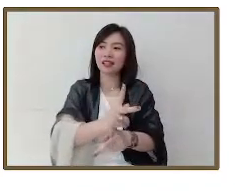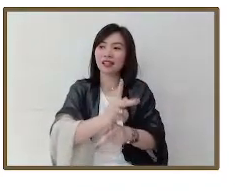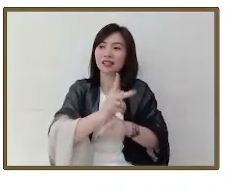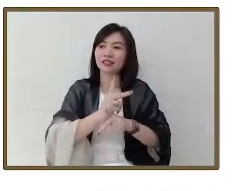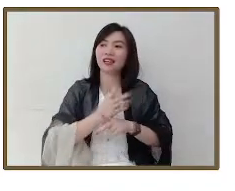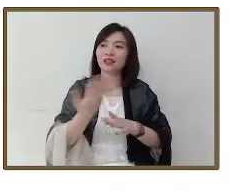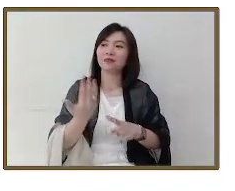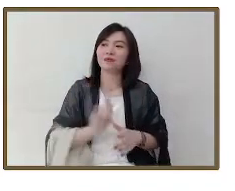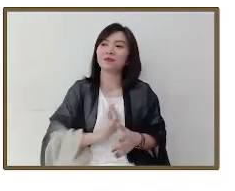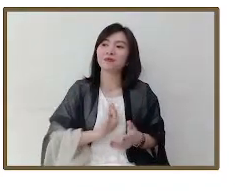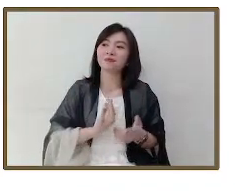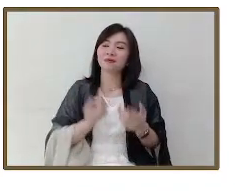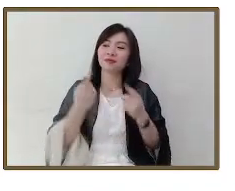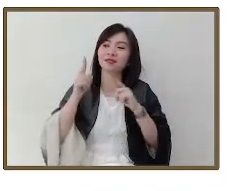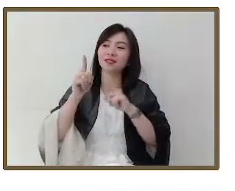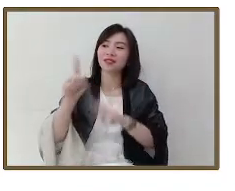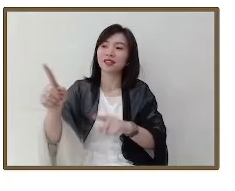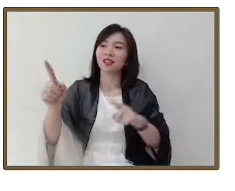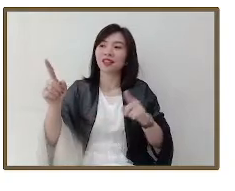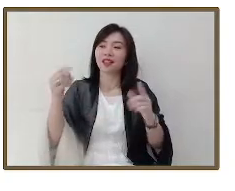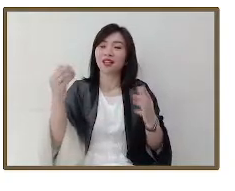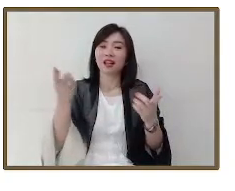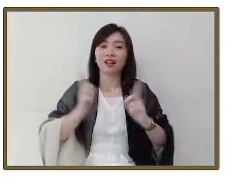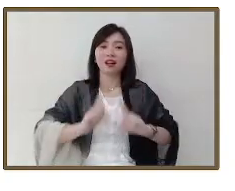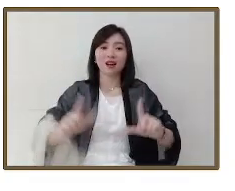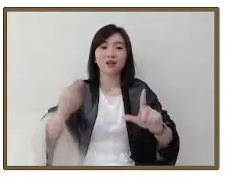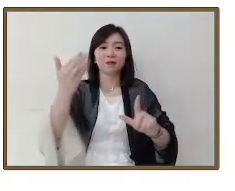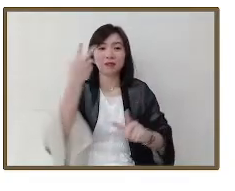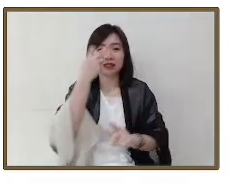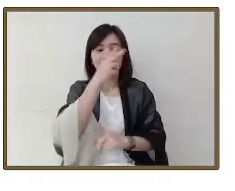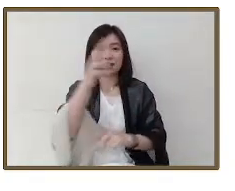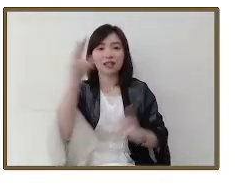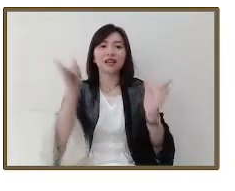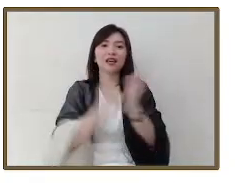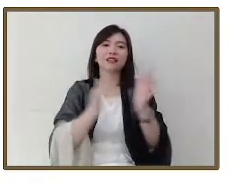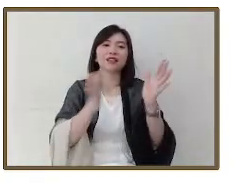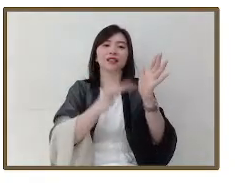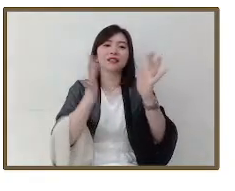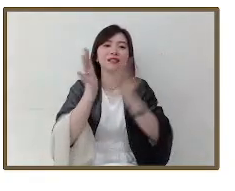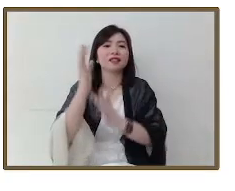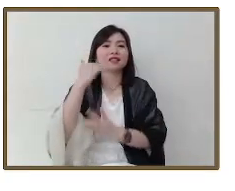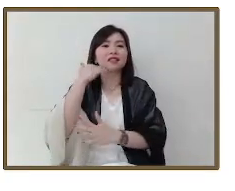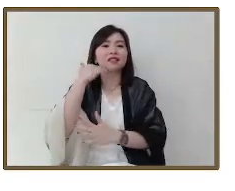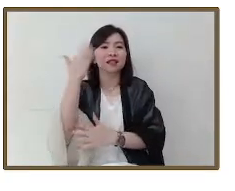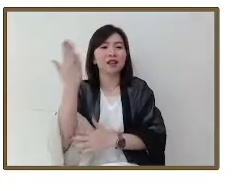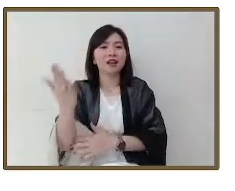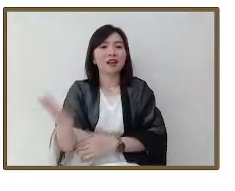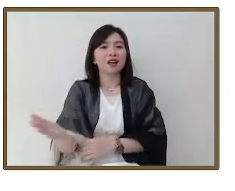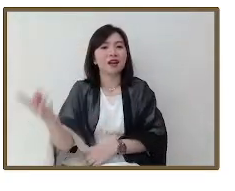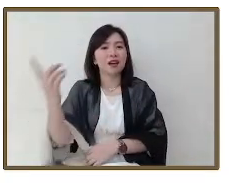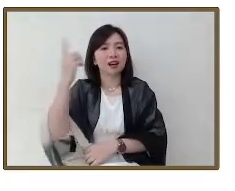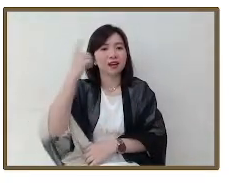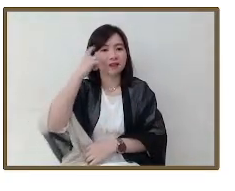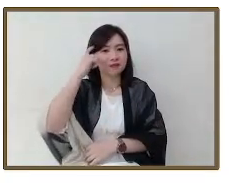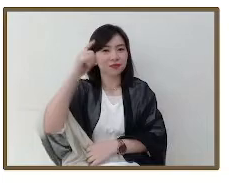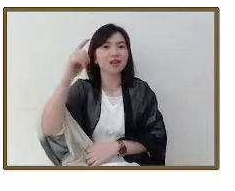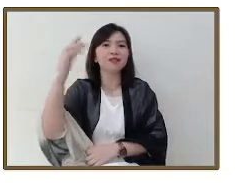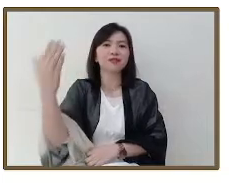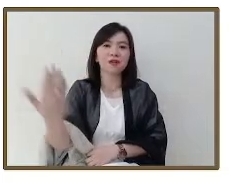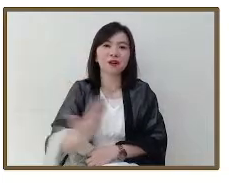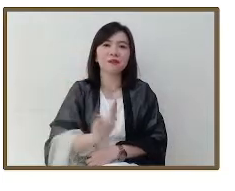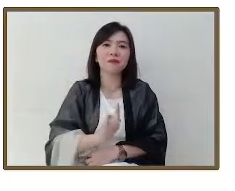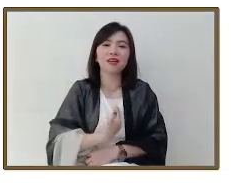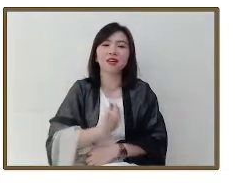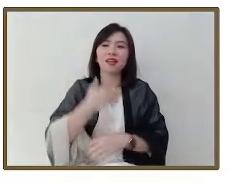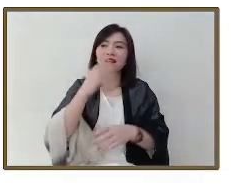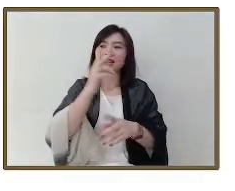hill. Take me back, let me see that Jesus died just